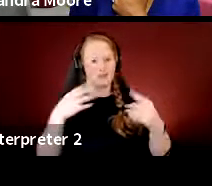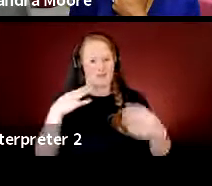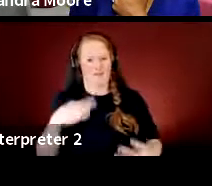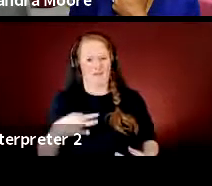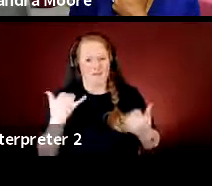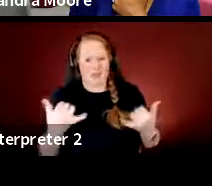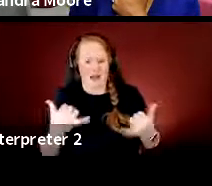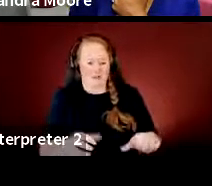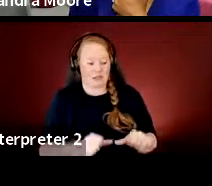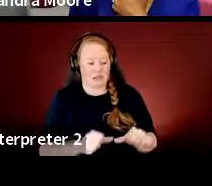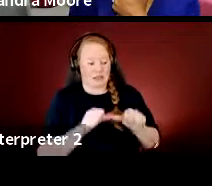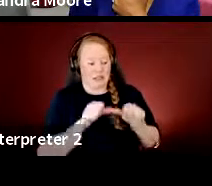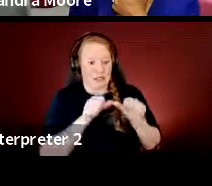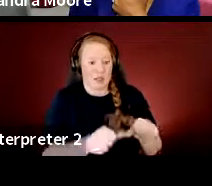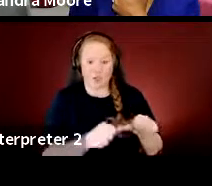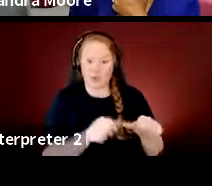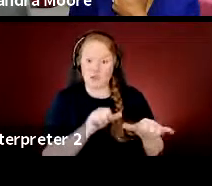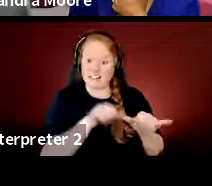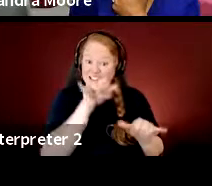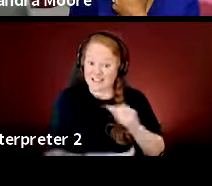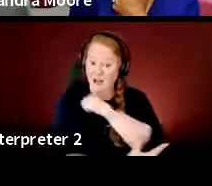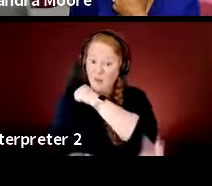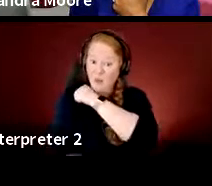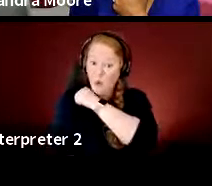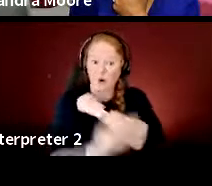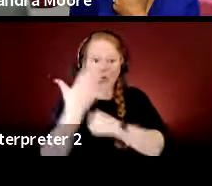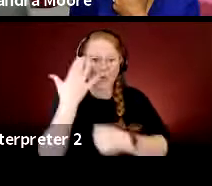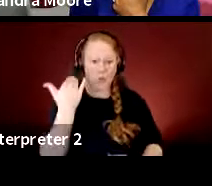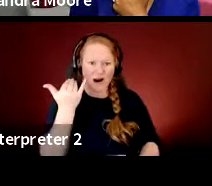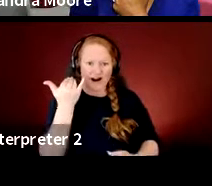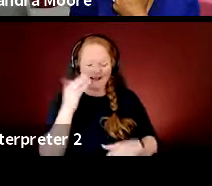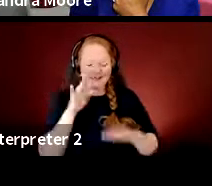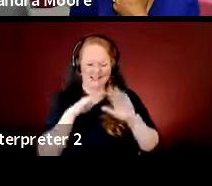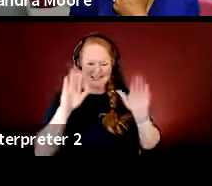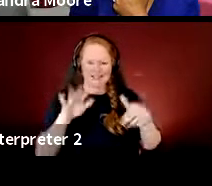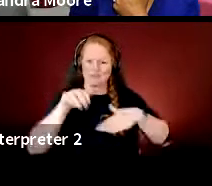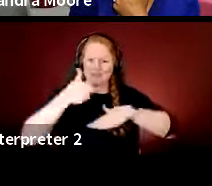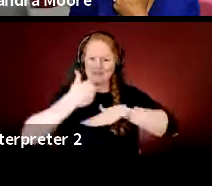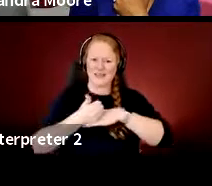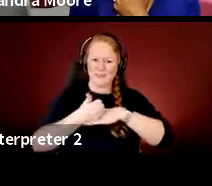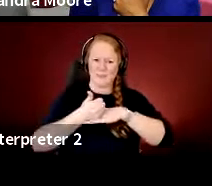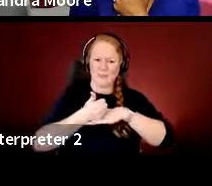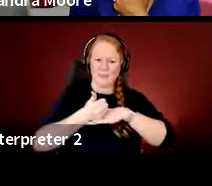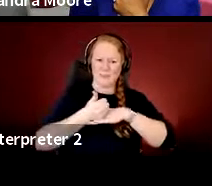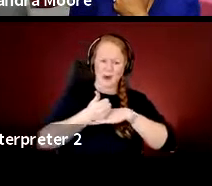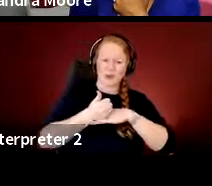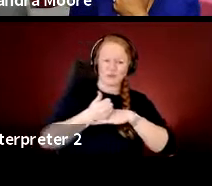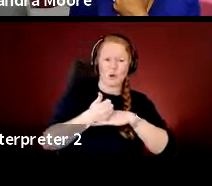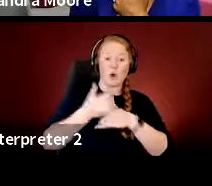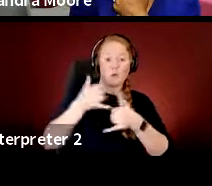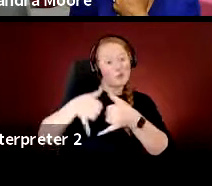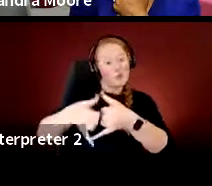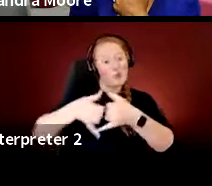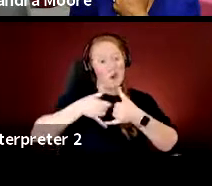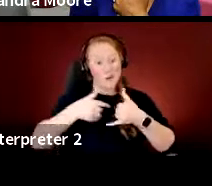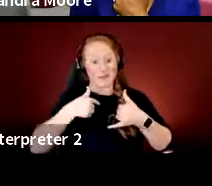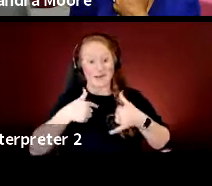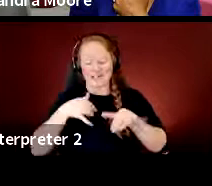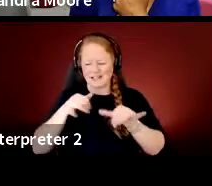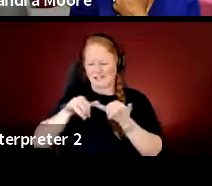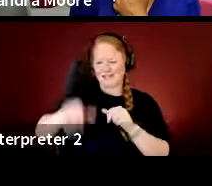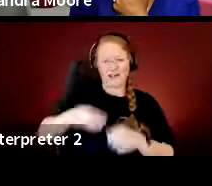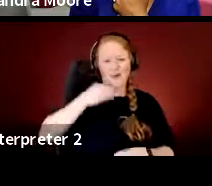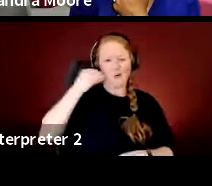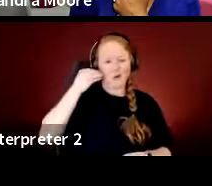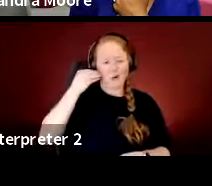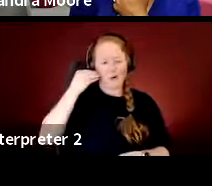poor because the system is set up to where it will reward me to stay home and stay